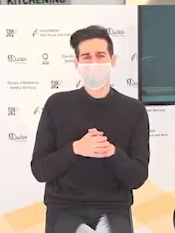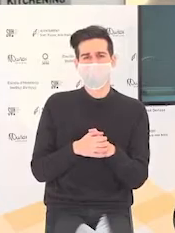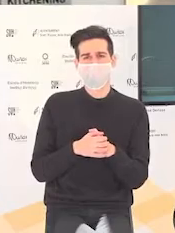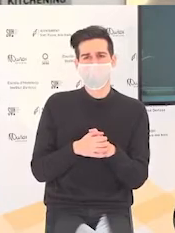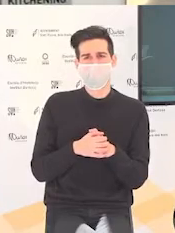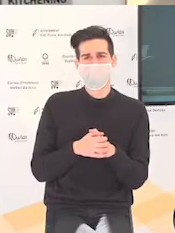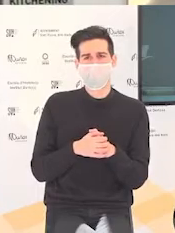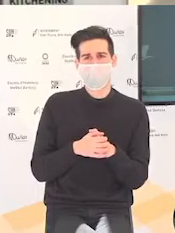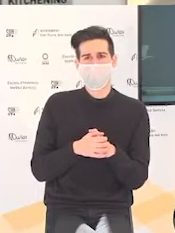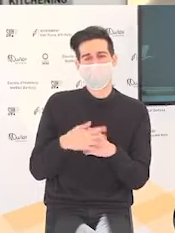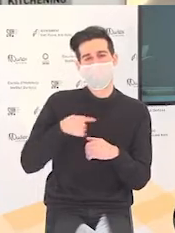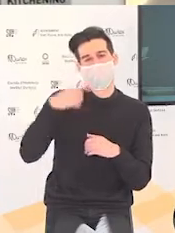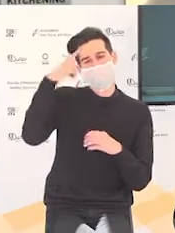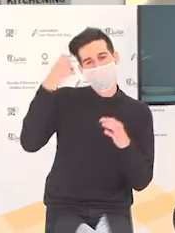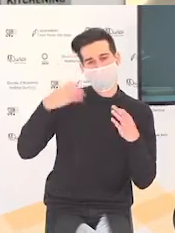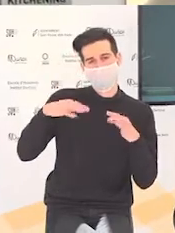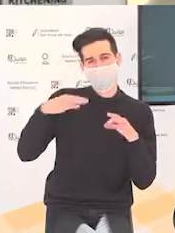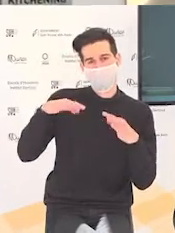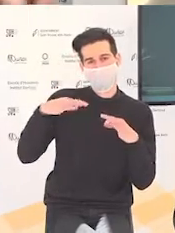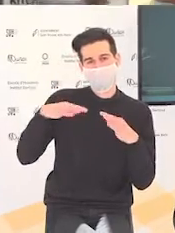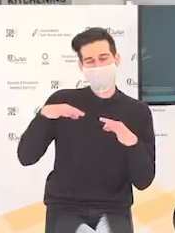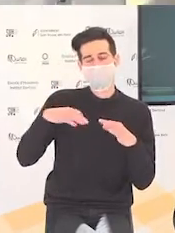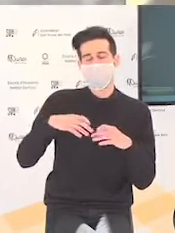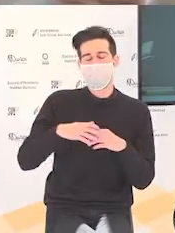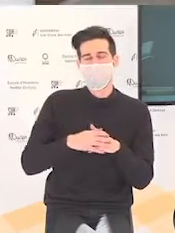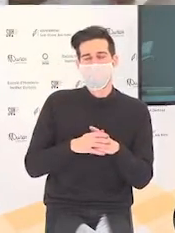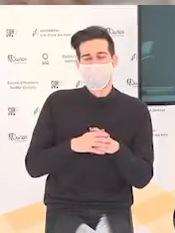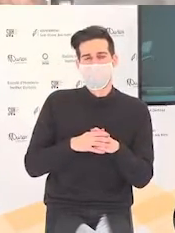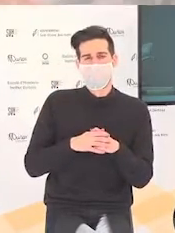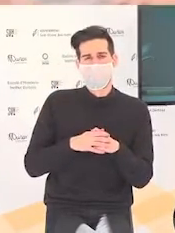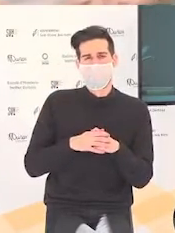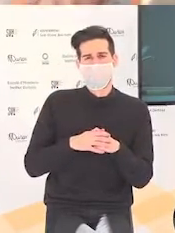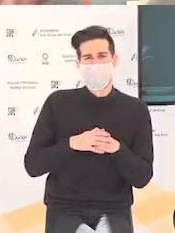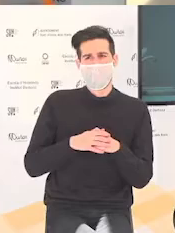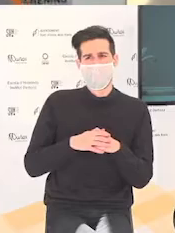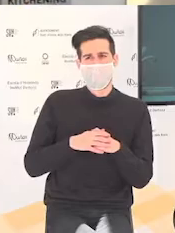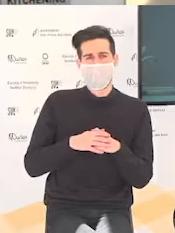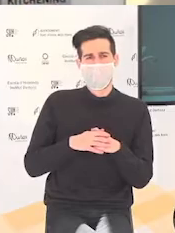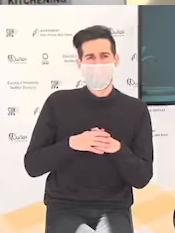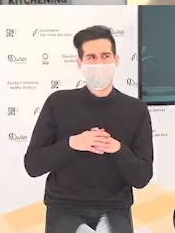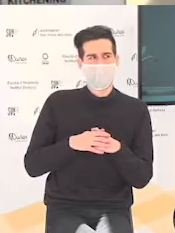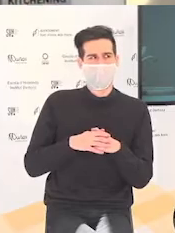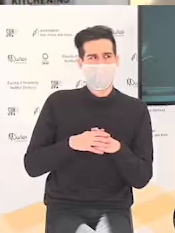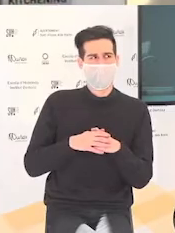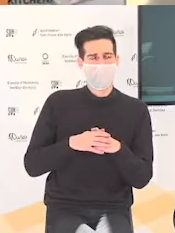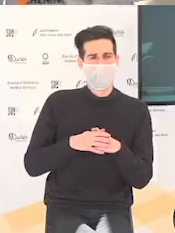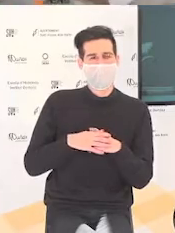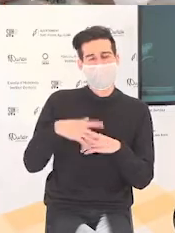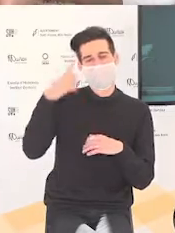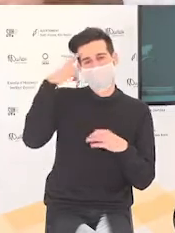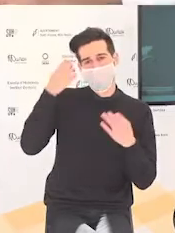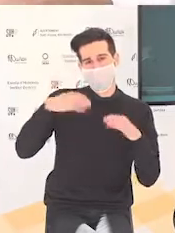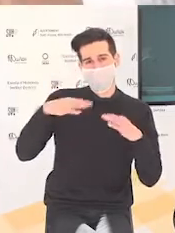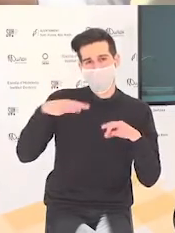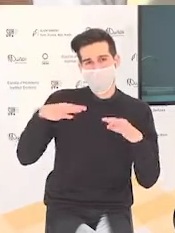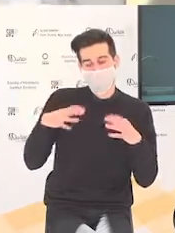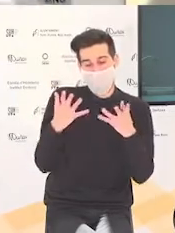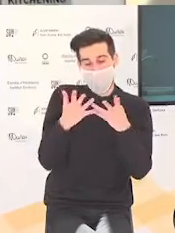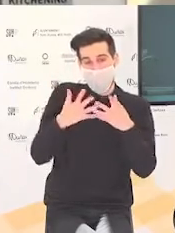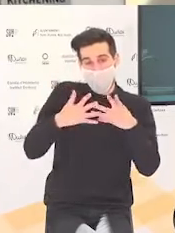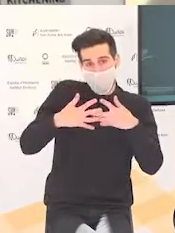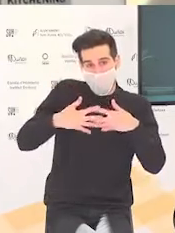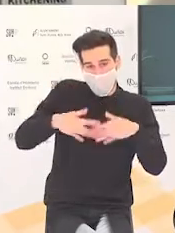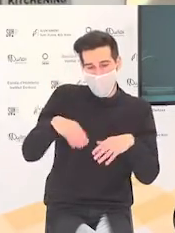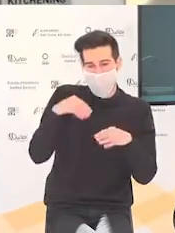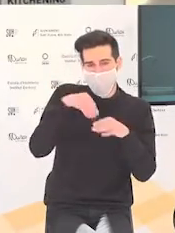hacerlo puede que haya So what I'm going to do is I'm going to use my hand blender. Que no me quede todo cuajado por dentro, así